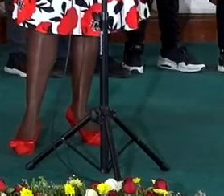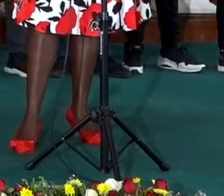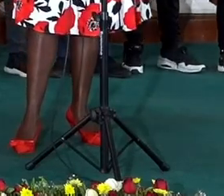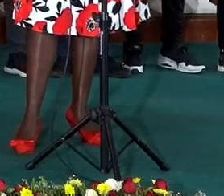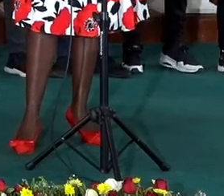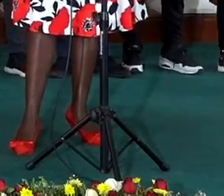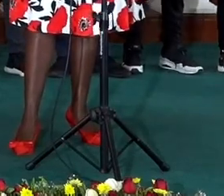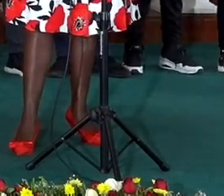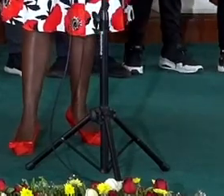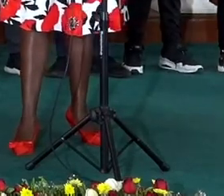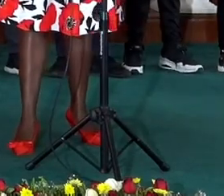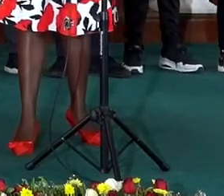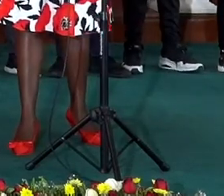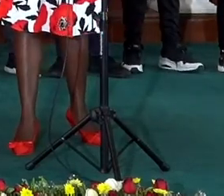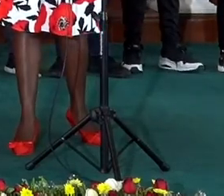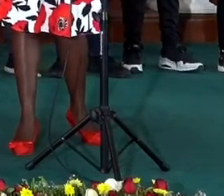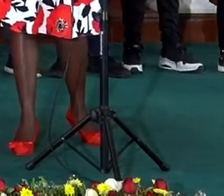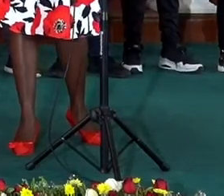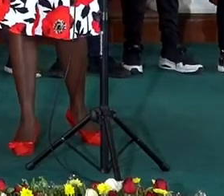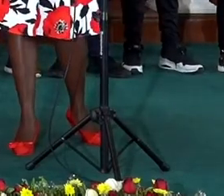See another.